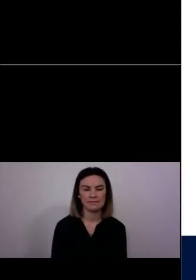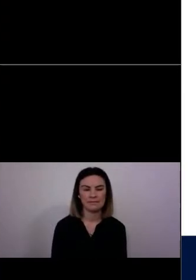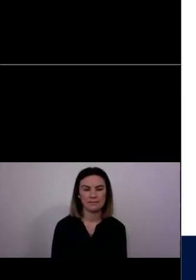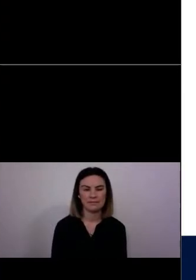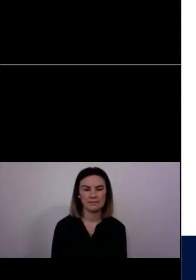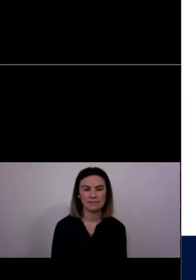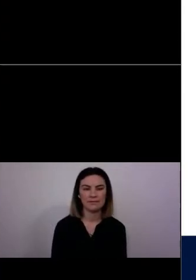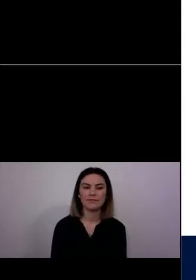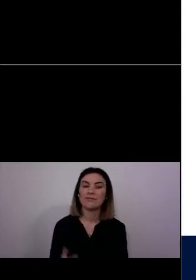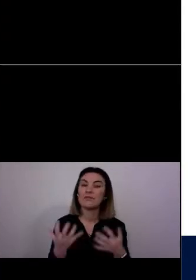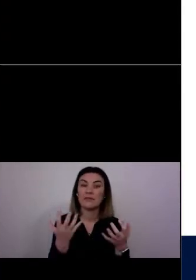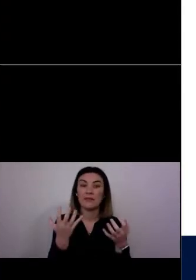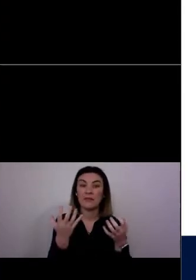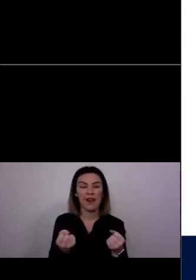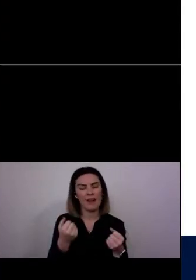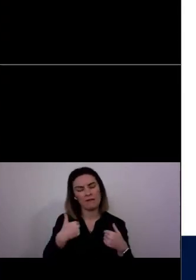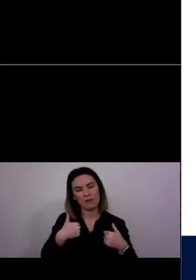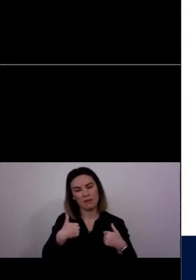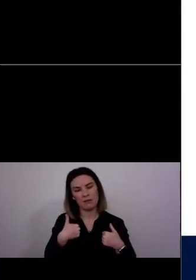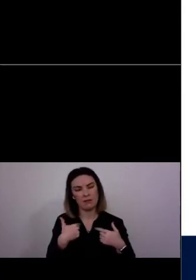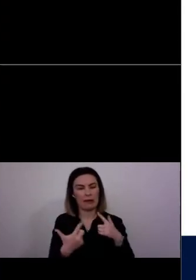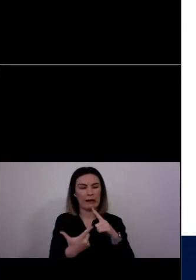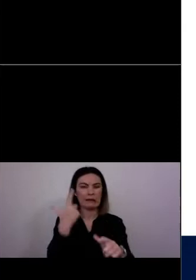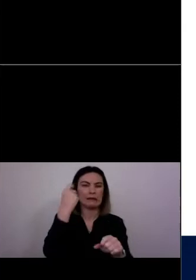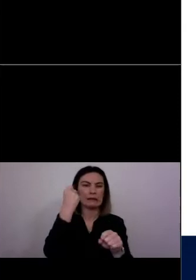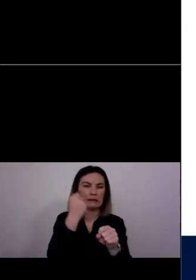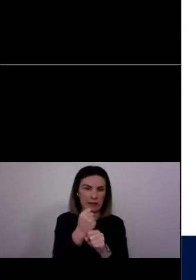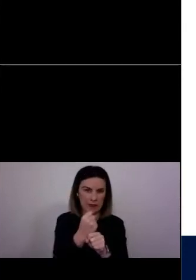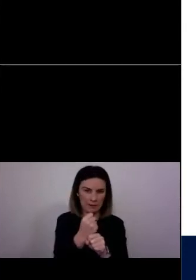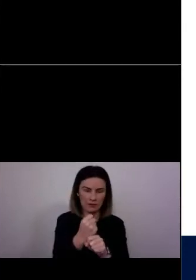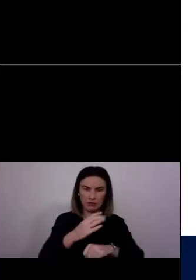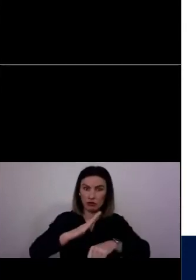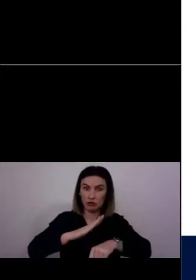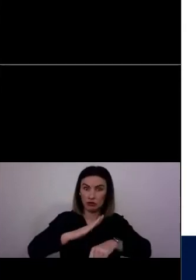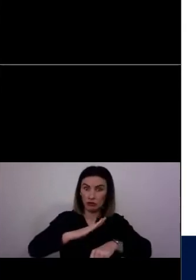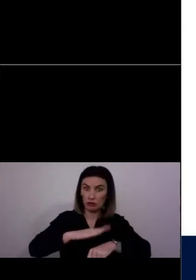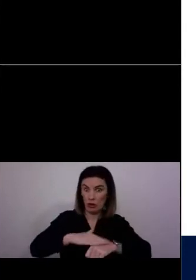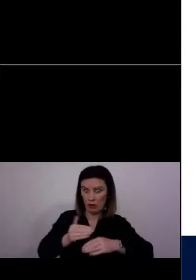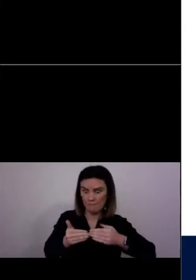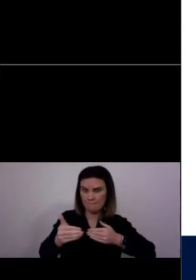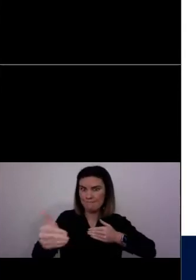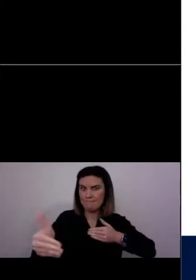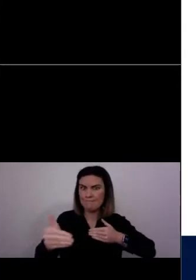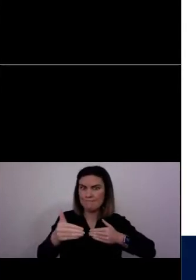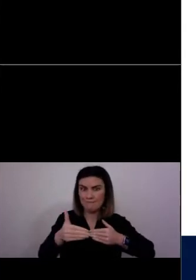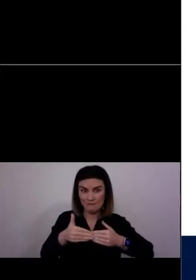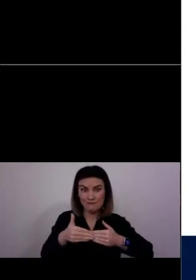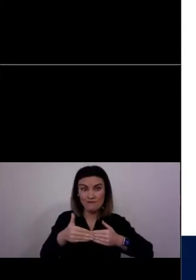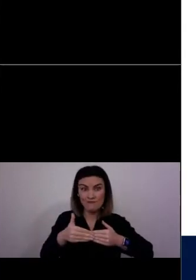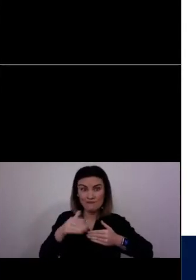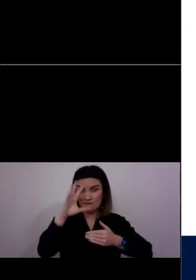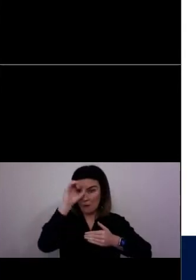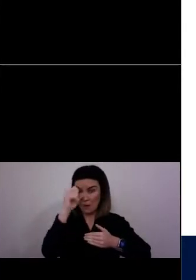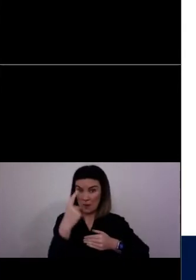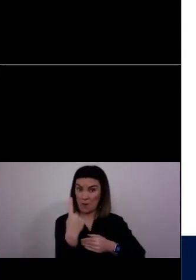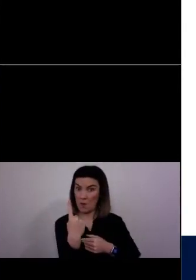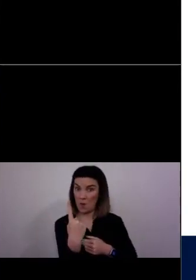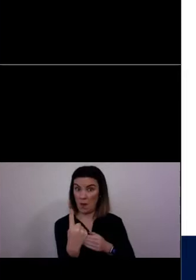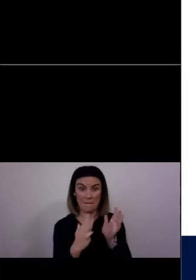So we have a proposed example of a timeline, keeping in mind that you do have 1 month left